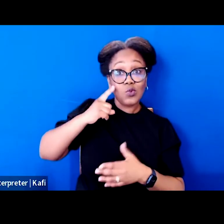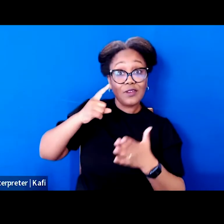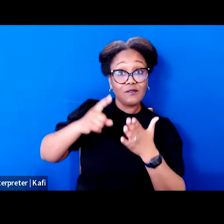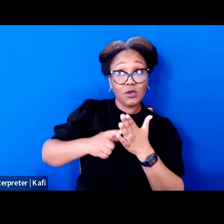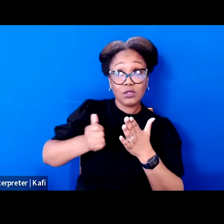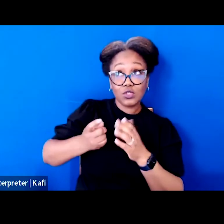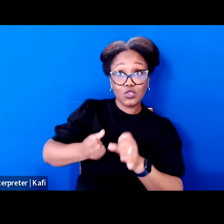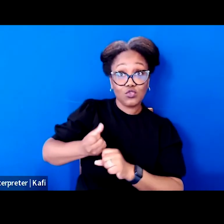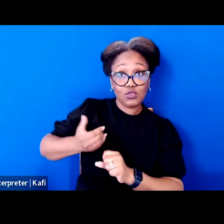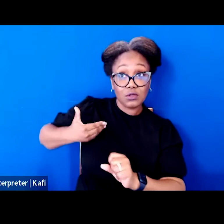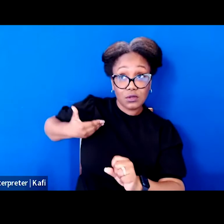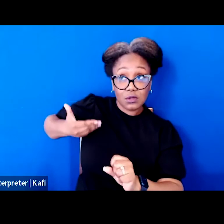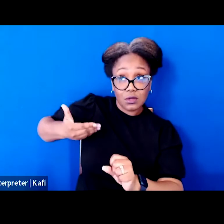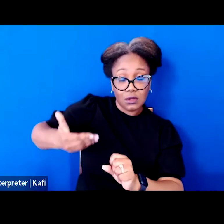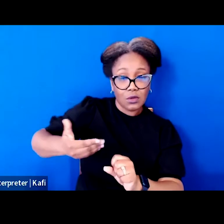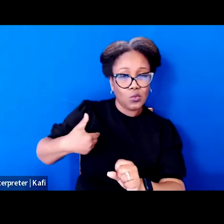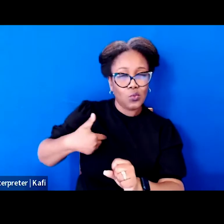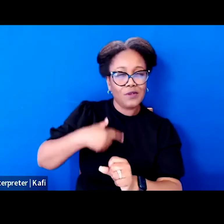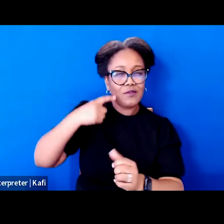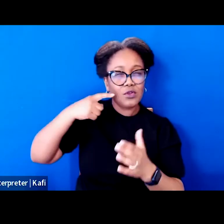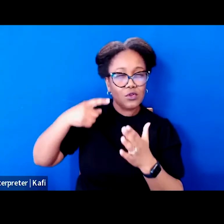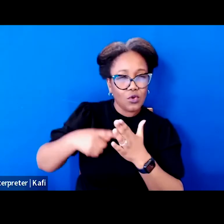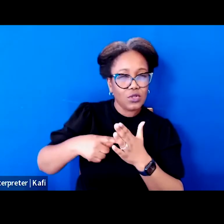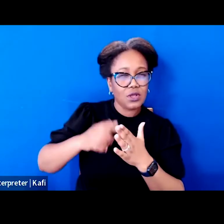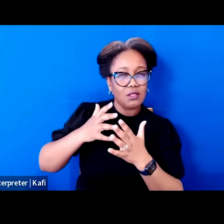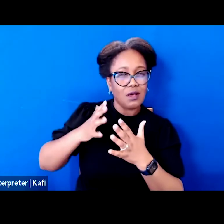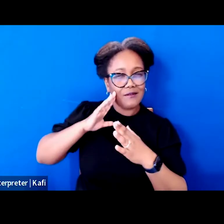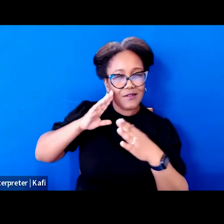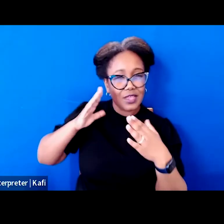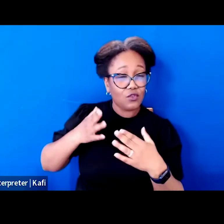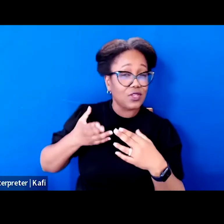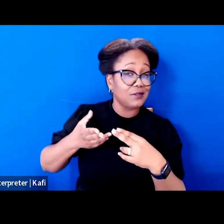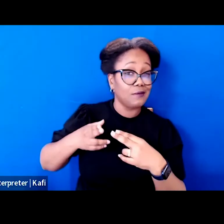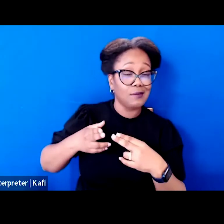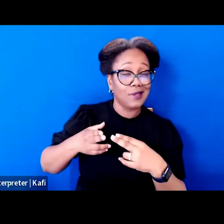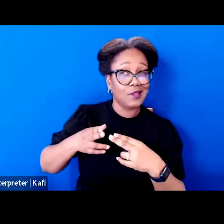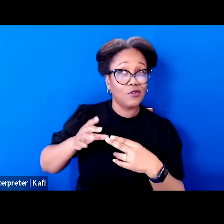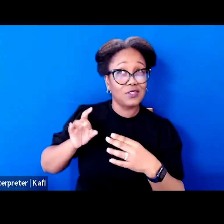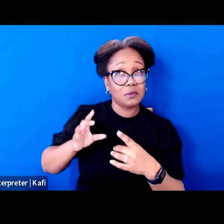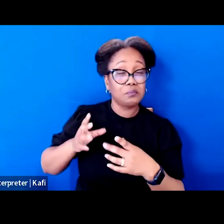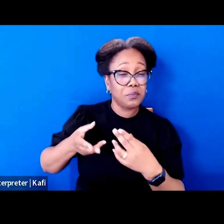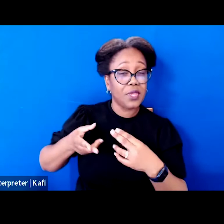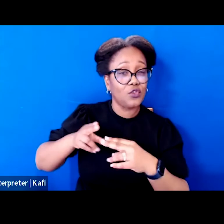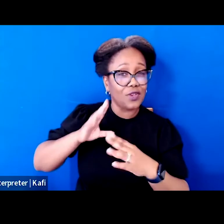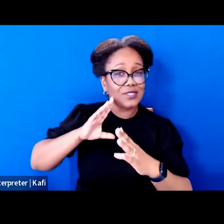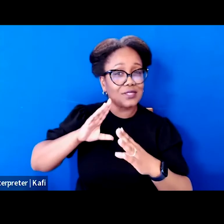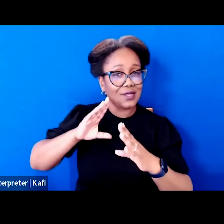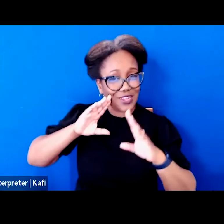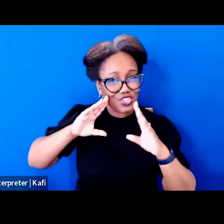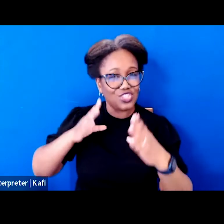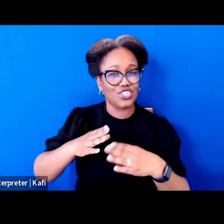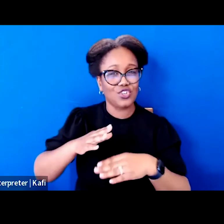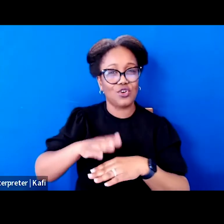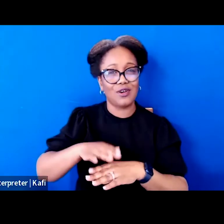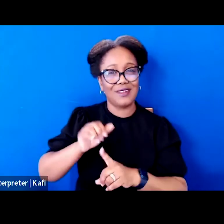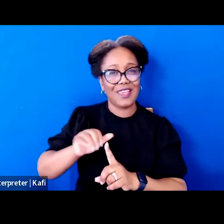there's been increased attention around the violence against Asian communities under the discourse of hate. There's also